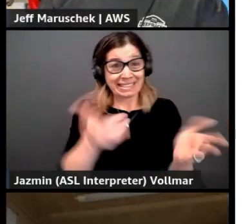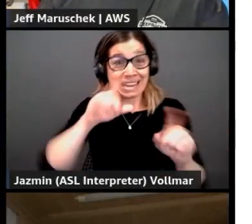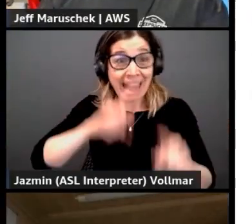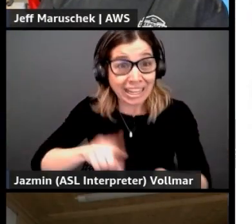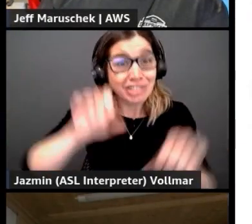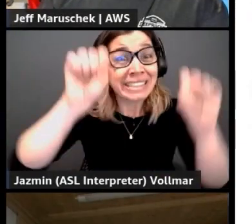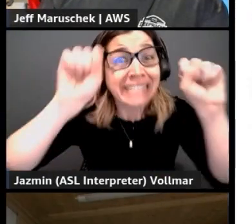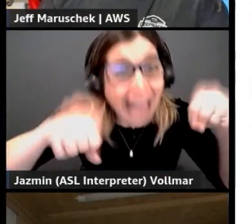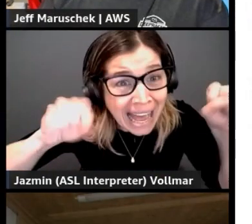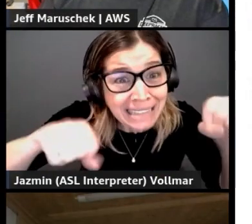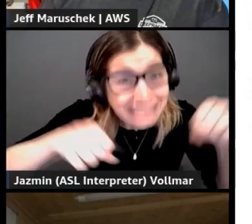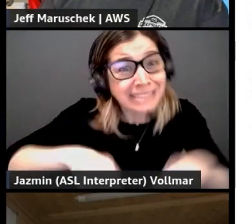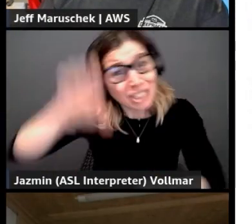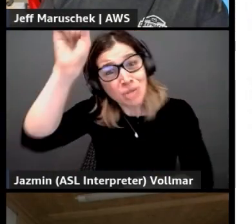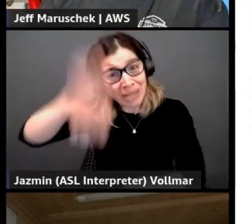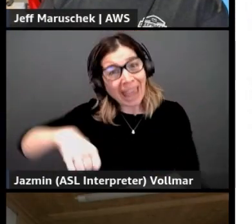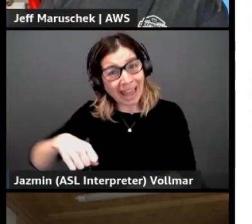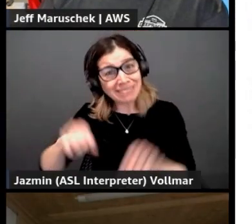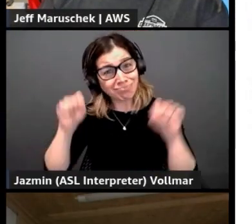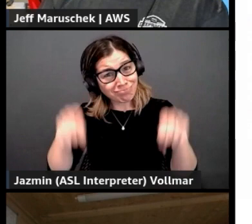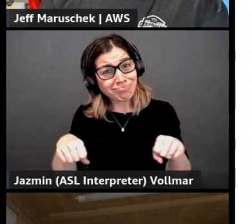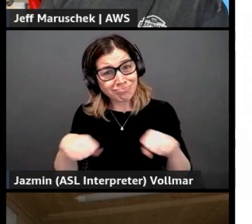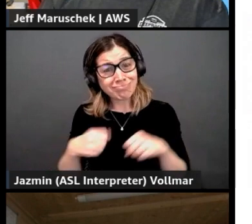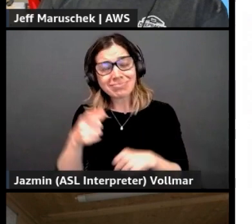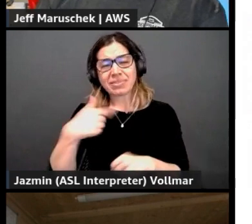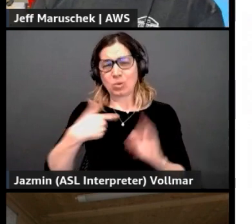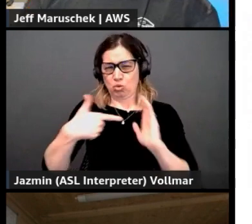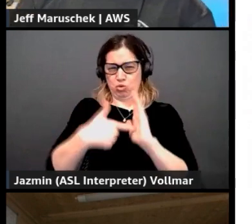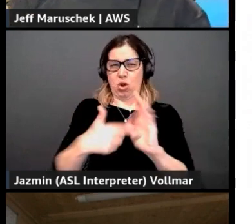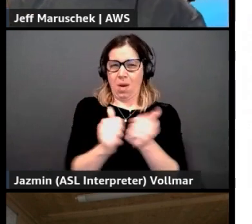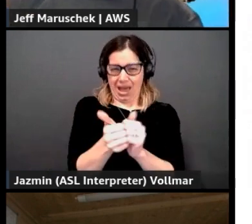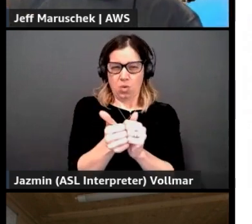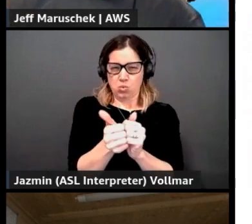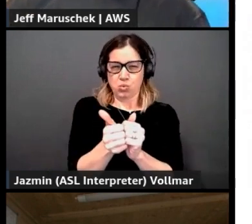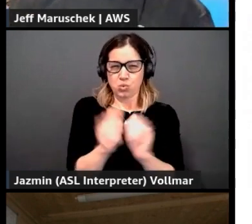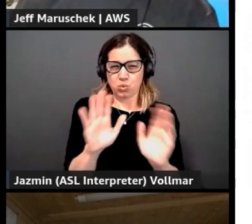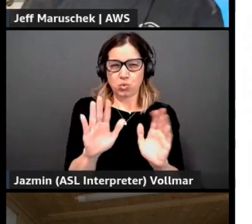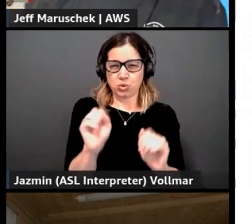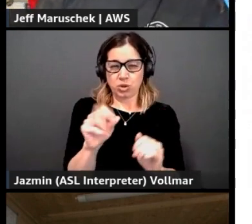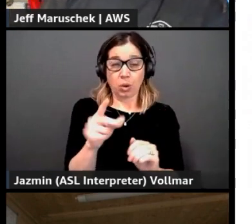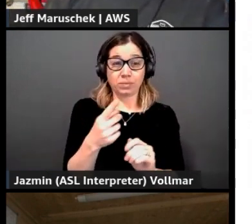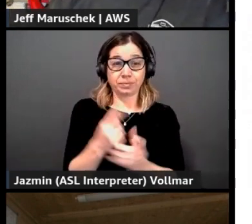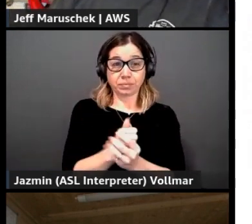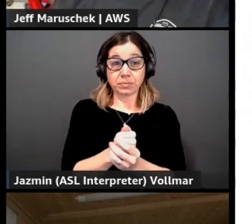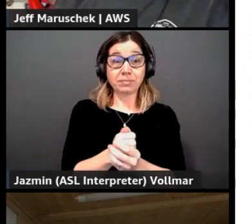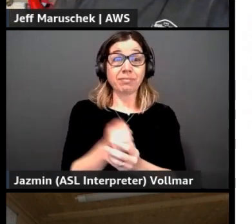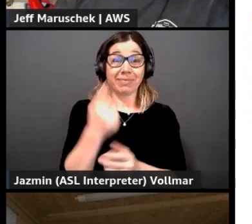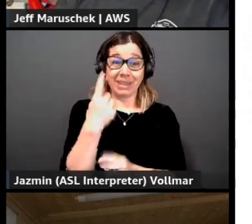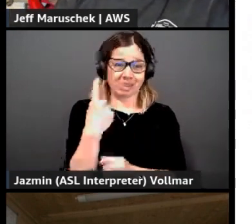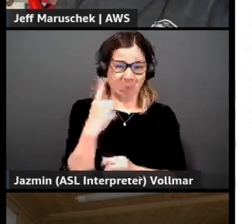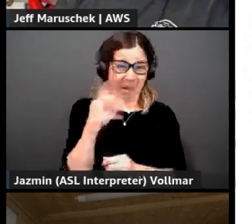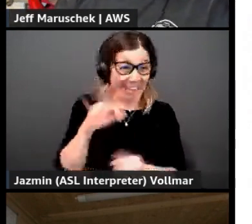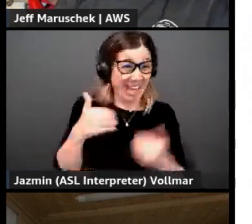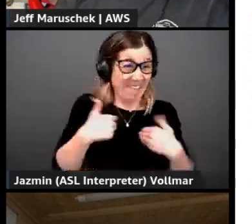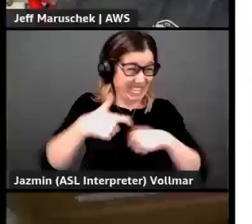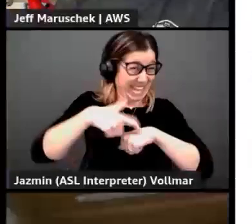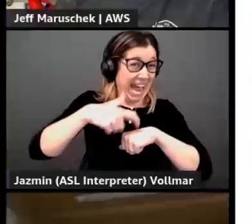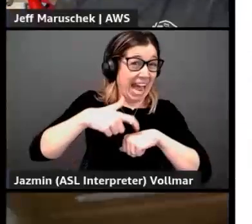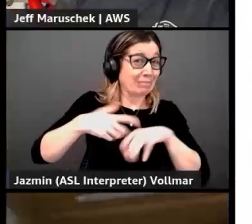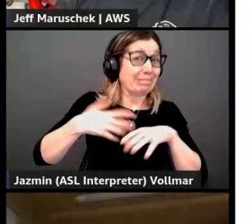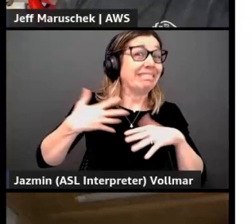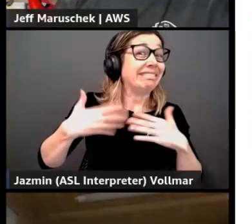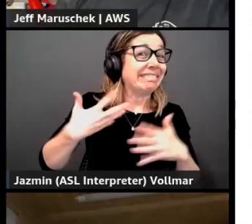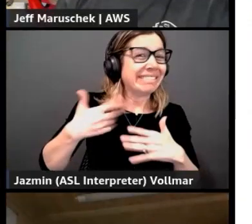you can. And I will show you how to do that. If just in one, if we've time. If we come into dedicated